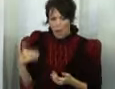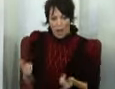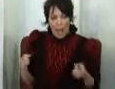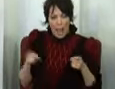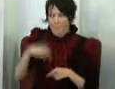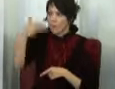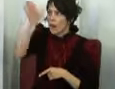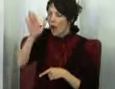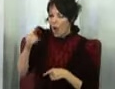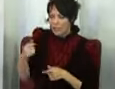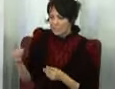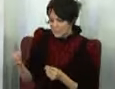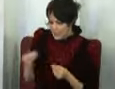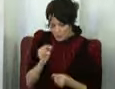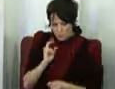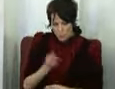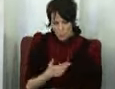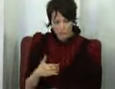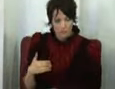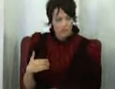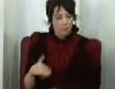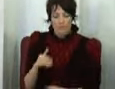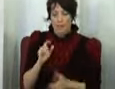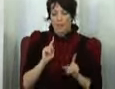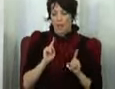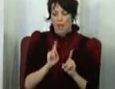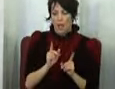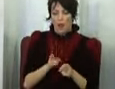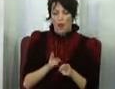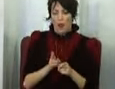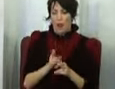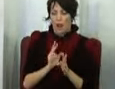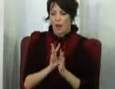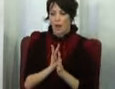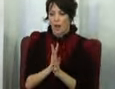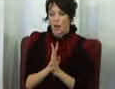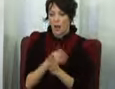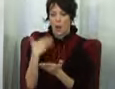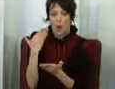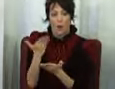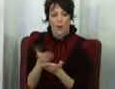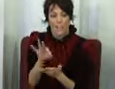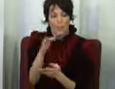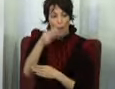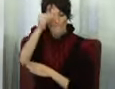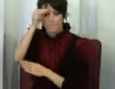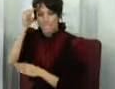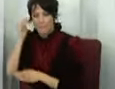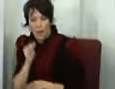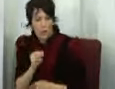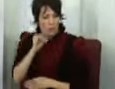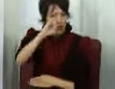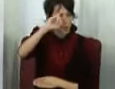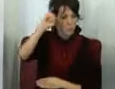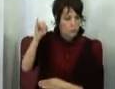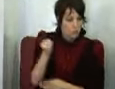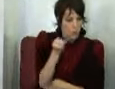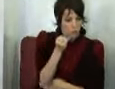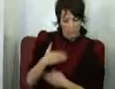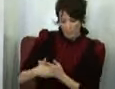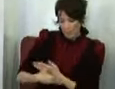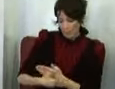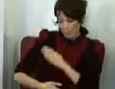has made known to us." And they went with haste and found Mary and Joseph and the baby lying in a